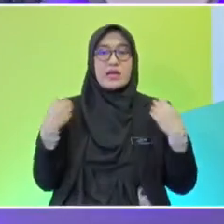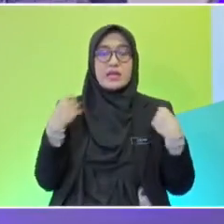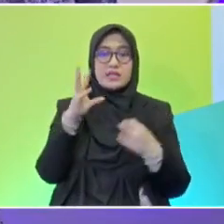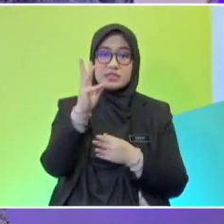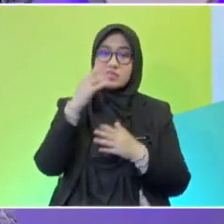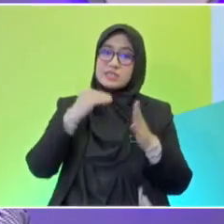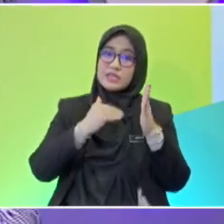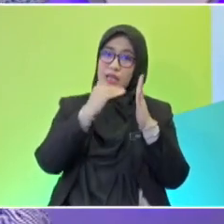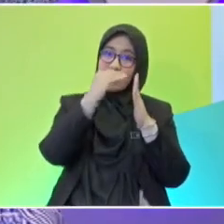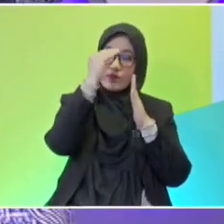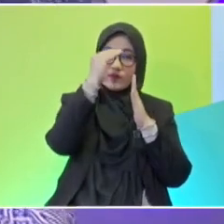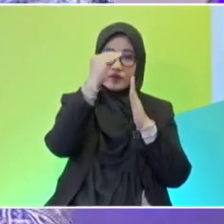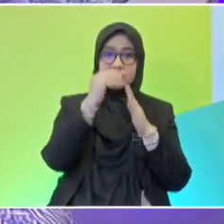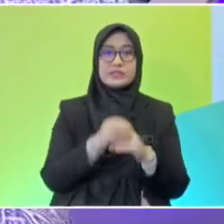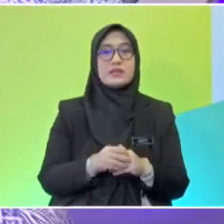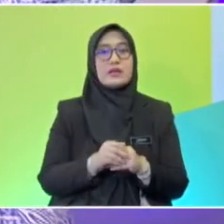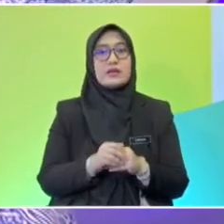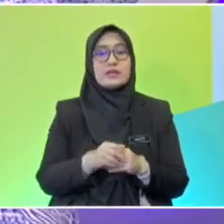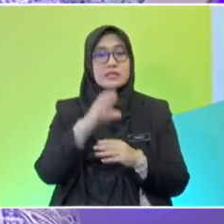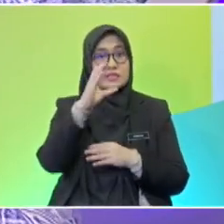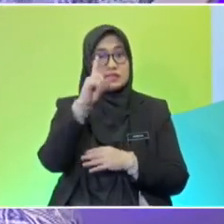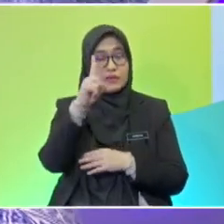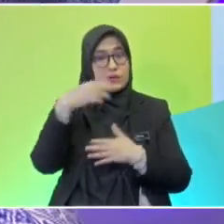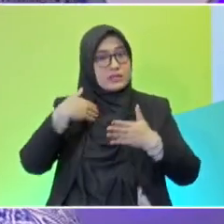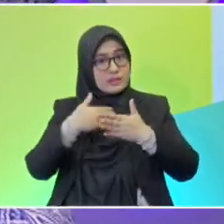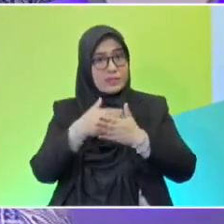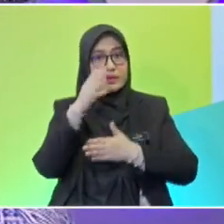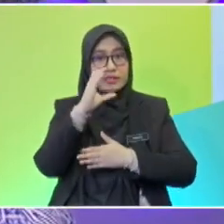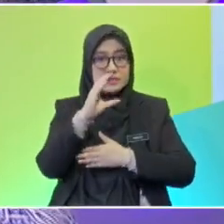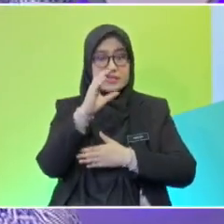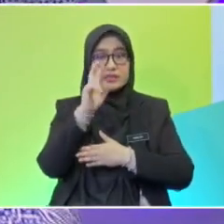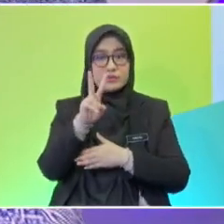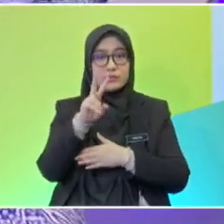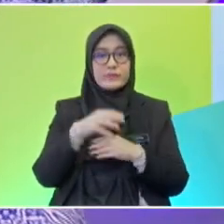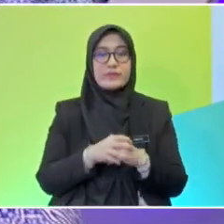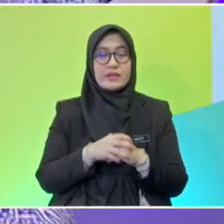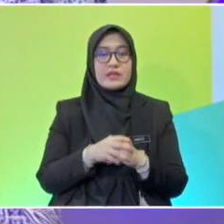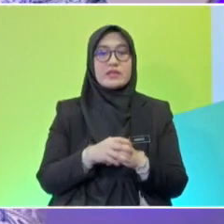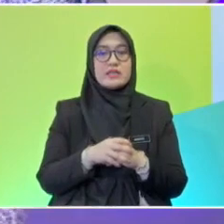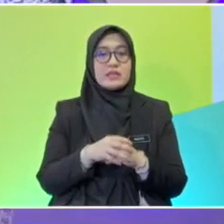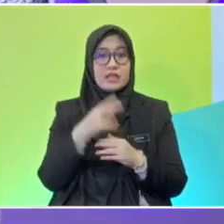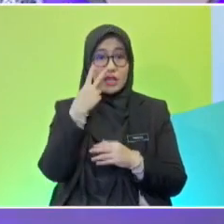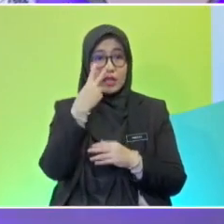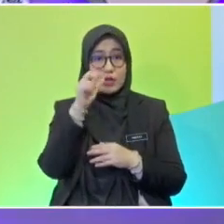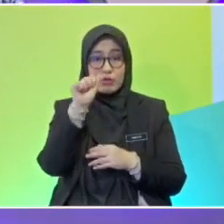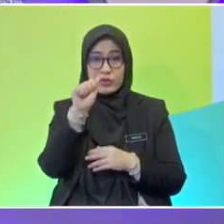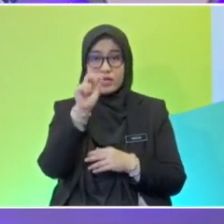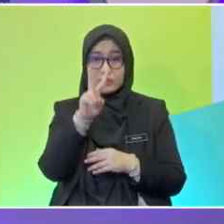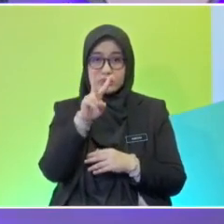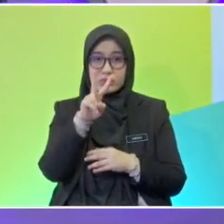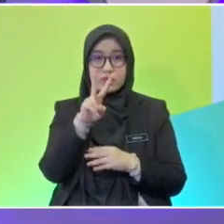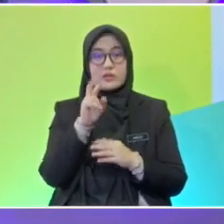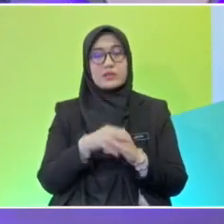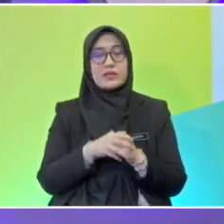from A1 all the way to C2. Now, we are only going to look at A2 because this is the minimum level that is required